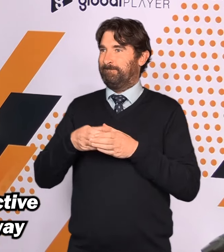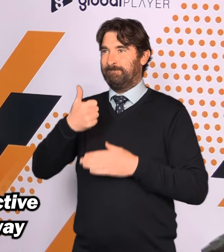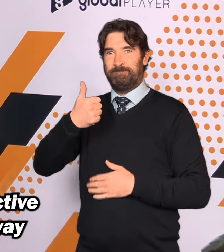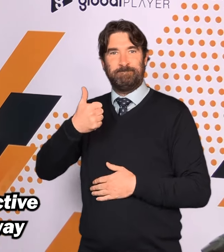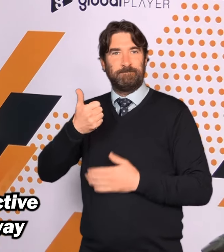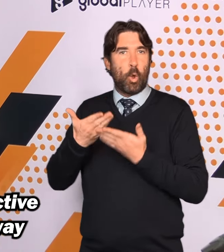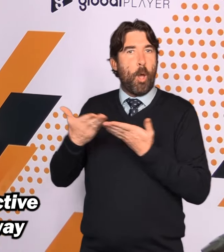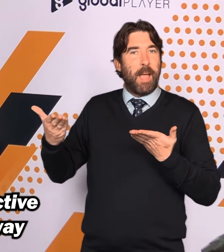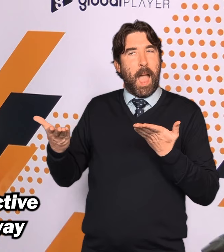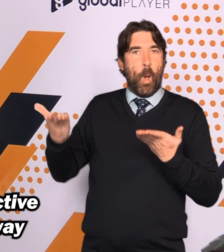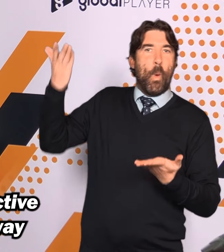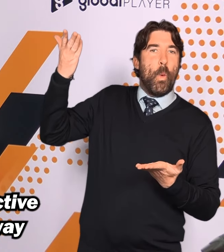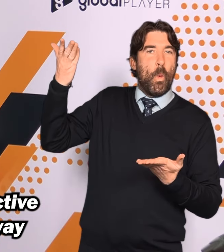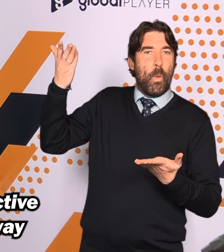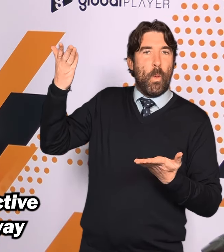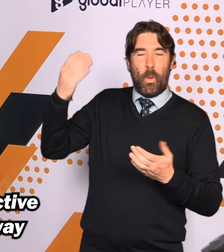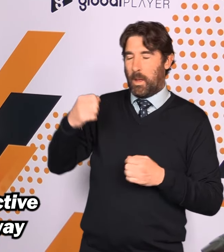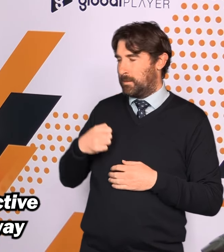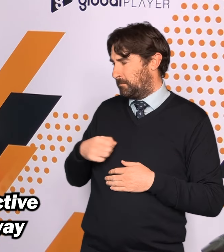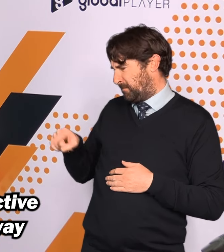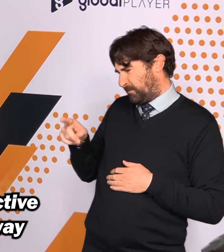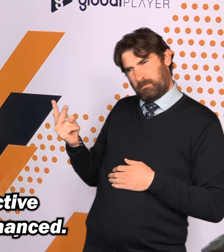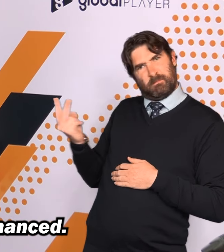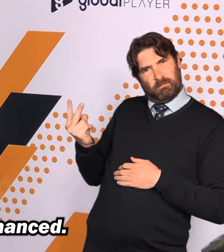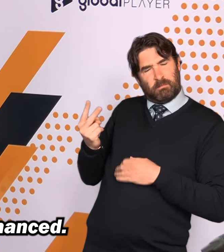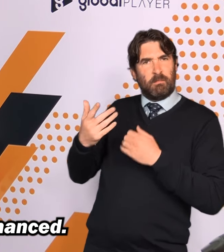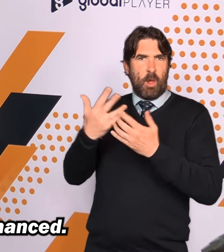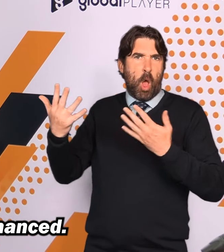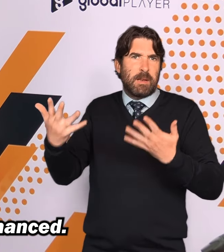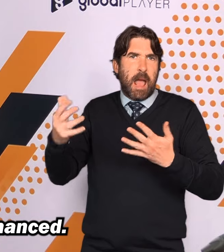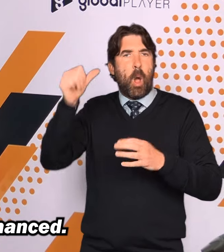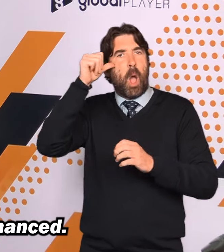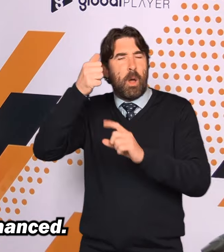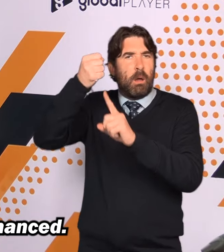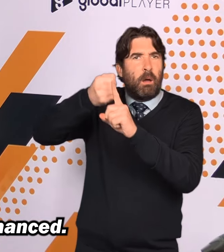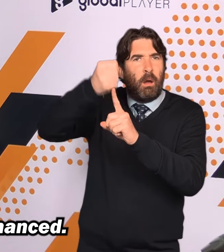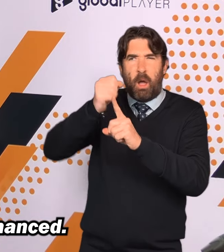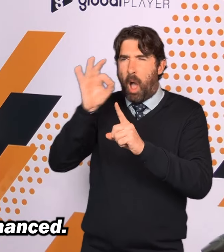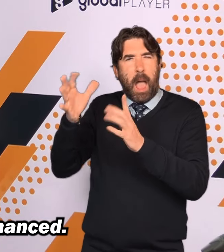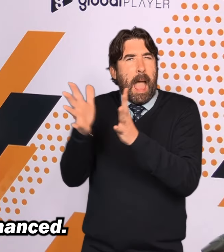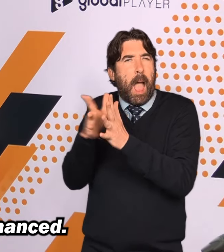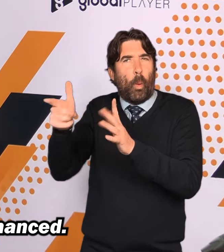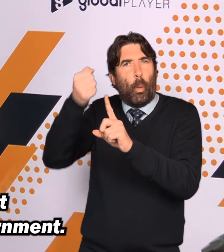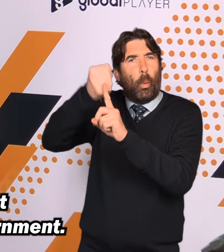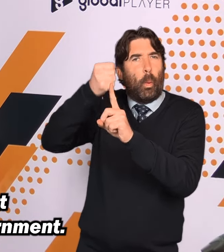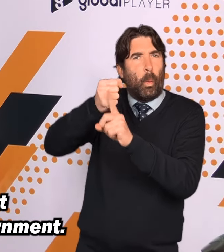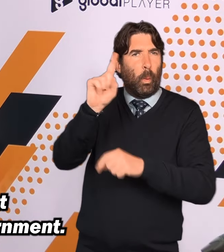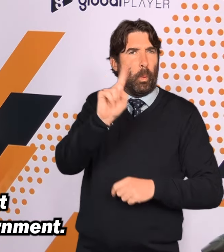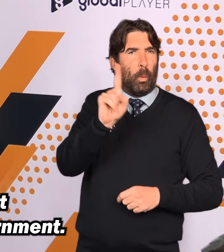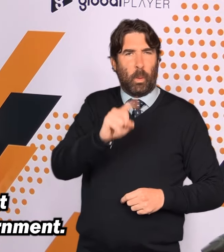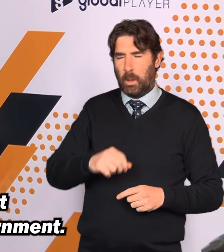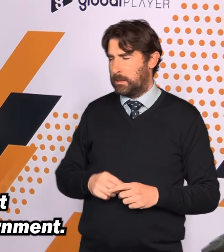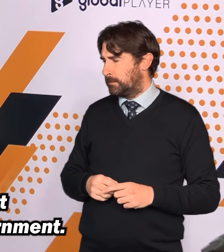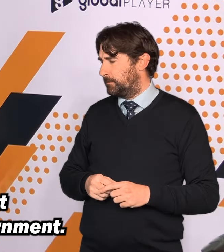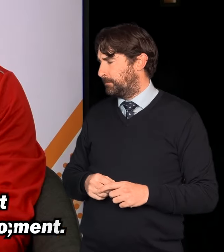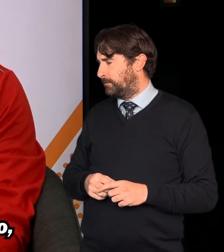So you have been quite active in trying to change the way that your sport is, or that the organisation is financed. Tell us a bit about what you've been